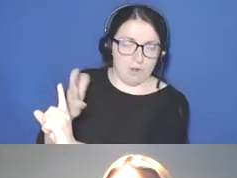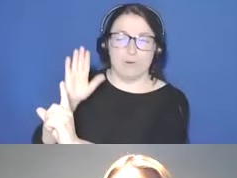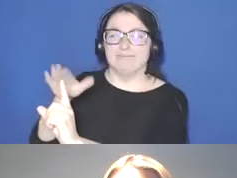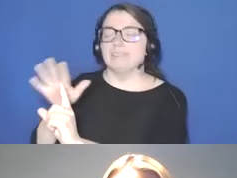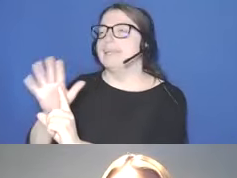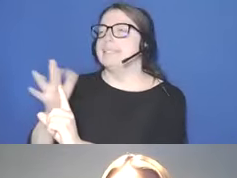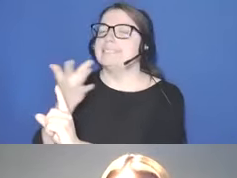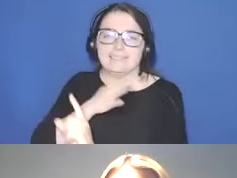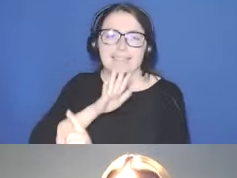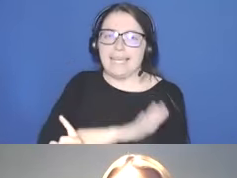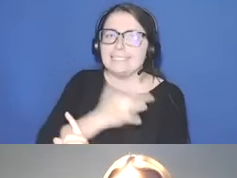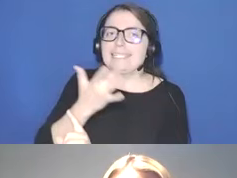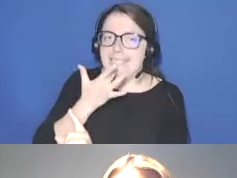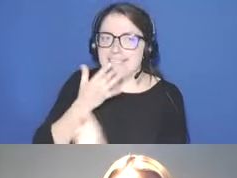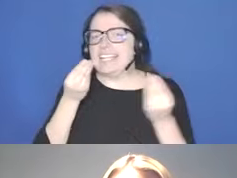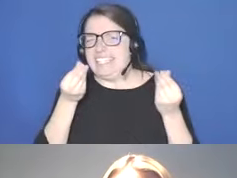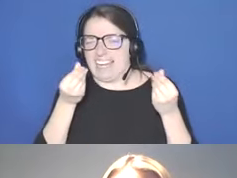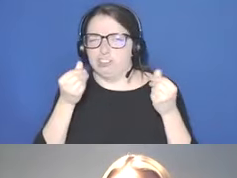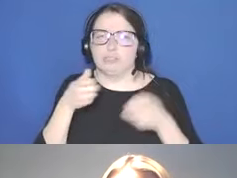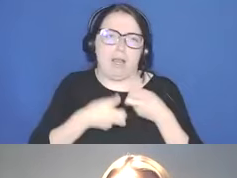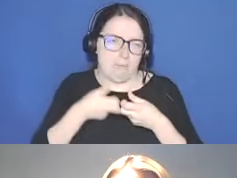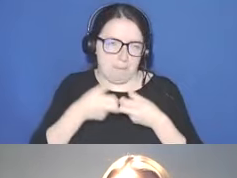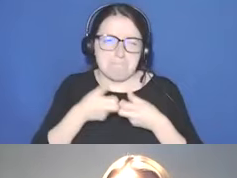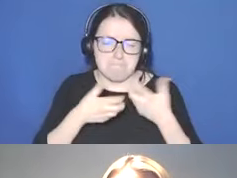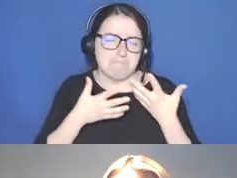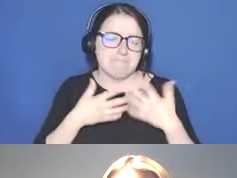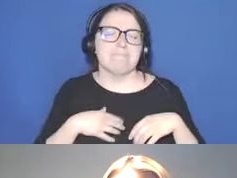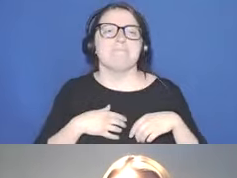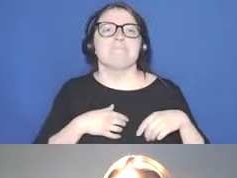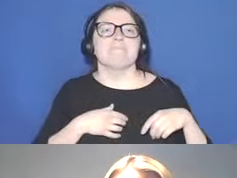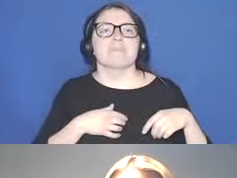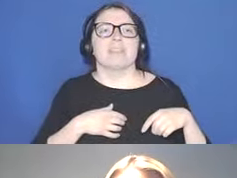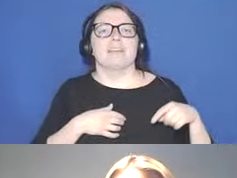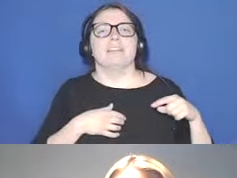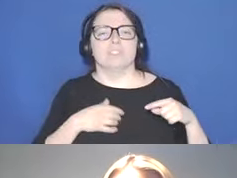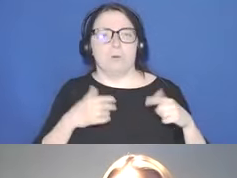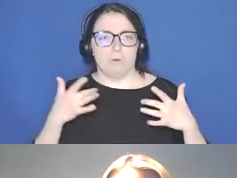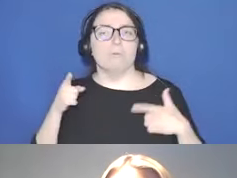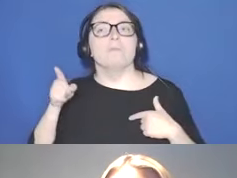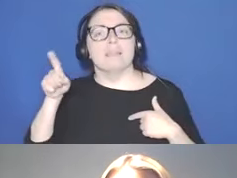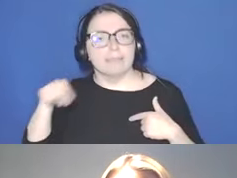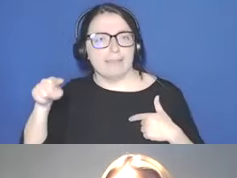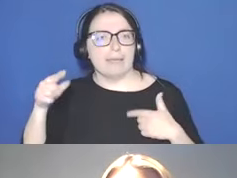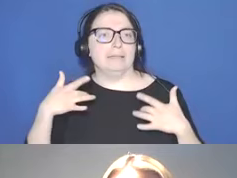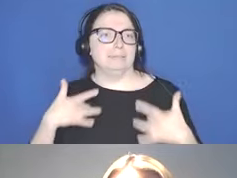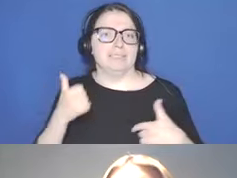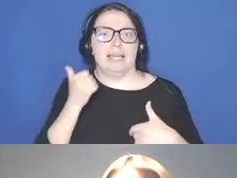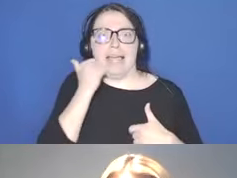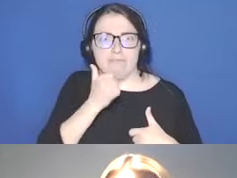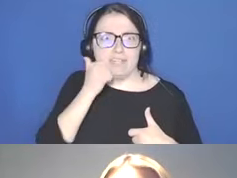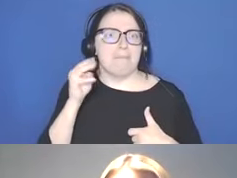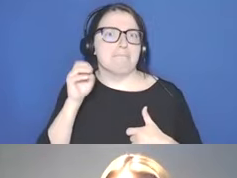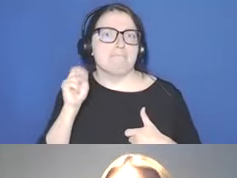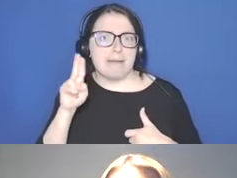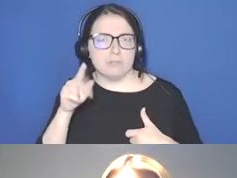texture issues. And I know the one thing that they would do is they would have like the menu. So like I knew each day what he's going to eat.